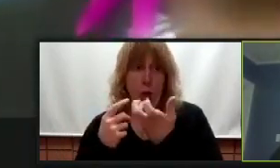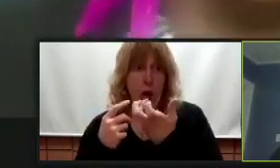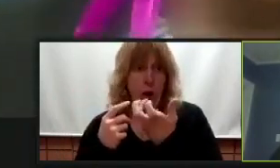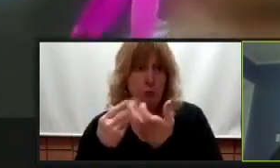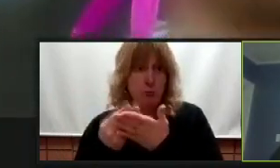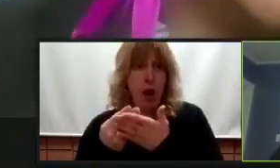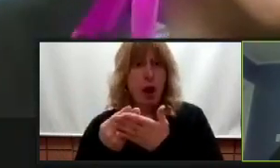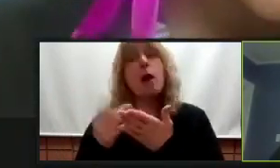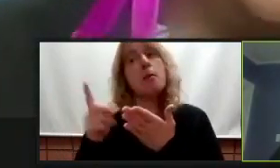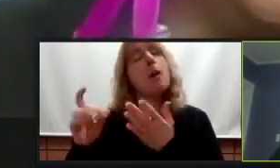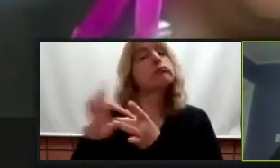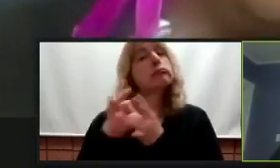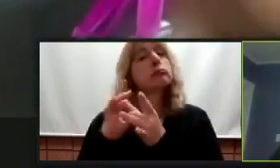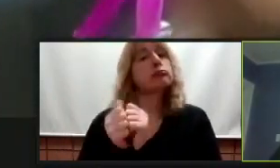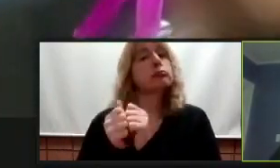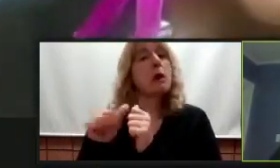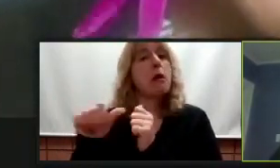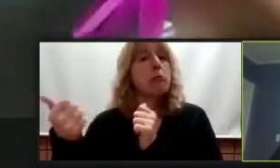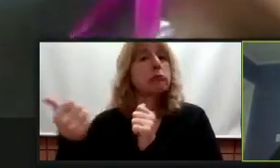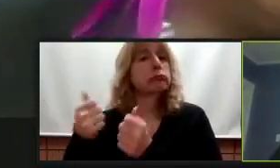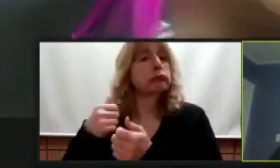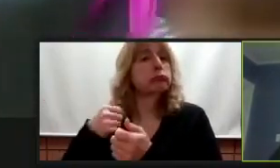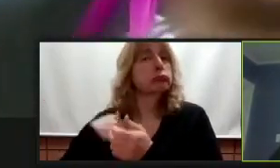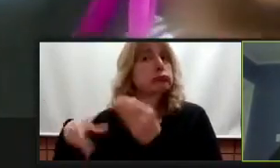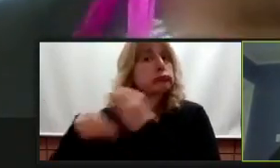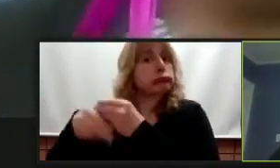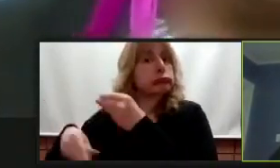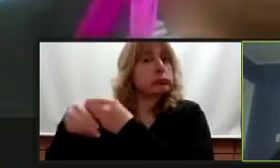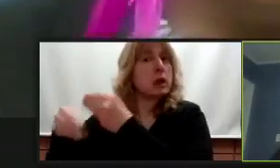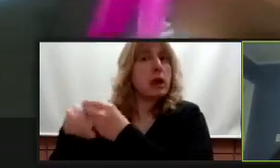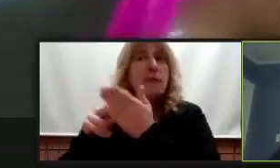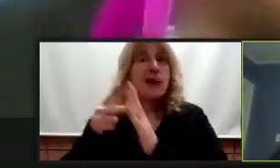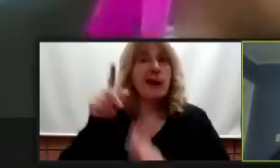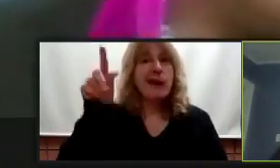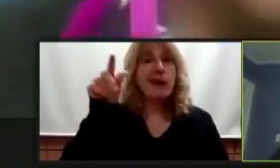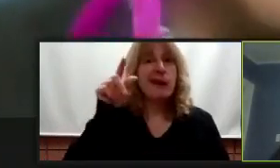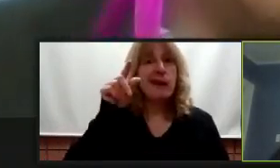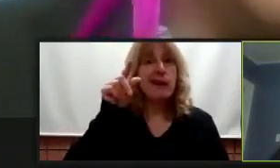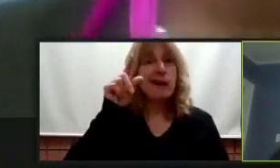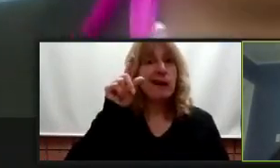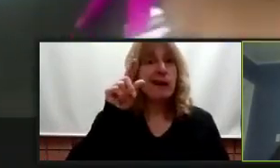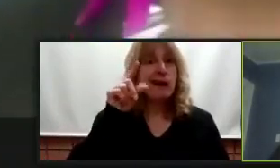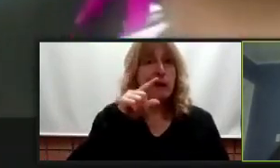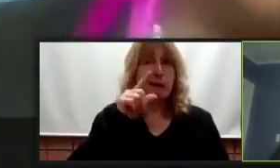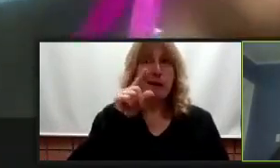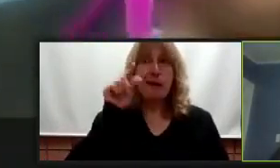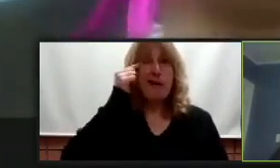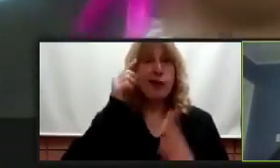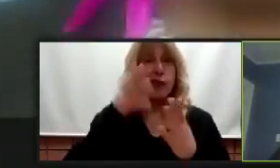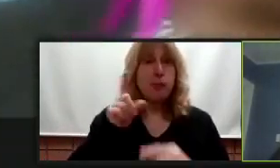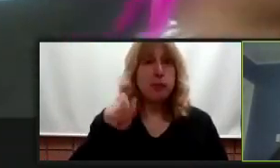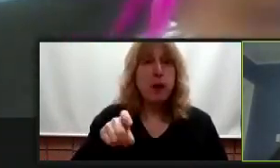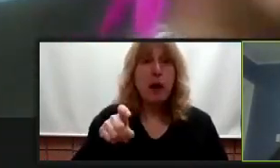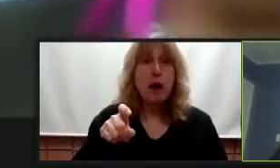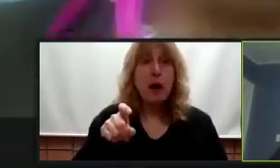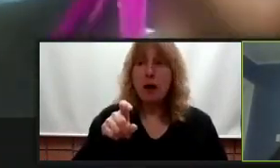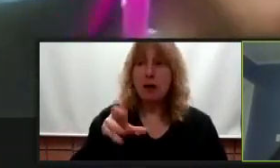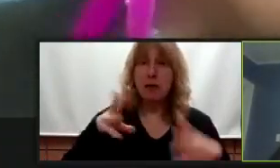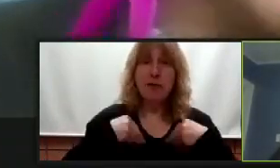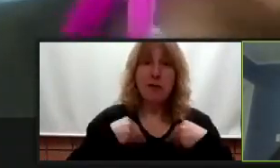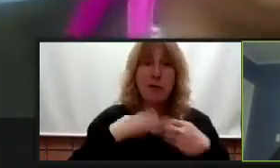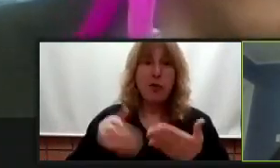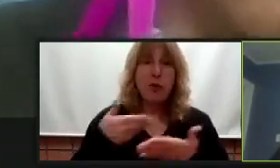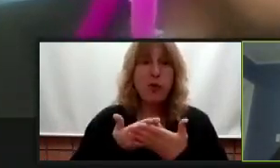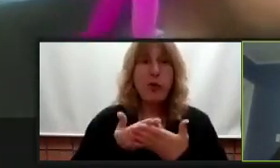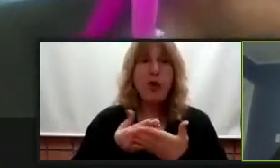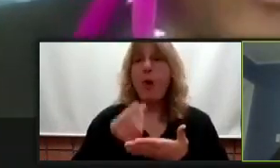the entire thing or accept the entire thing or veto parts of it. Well, it's been a lot of going